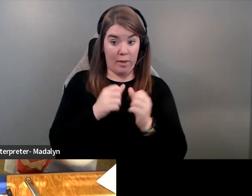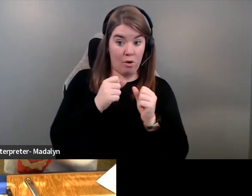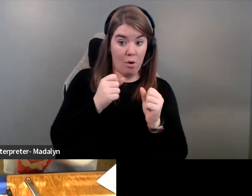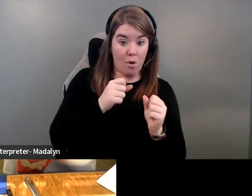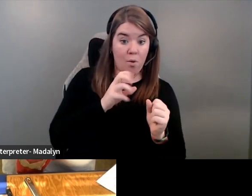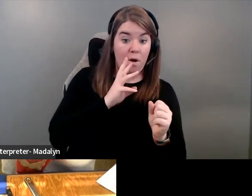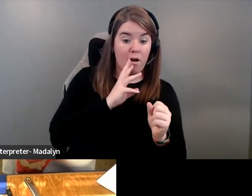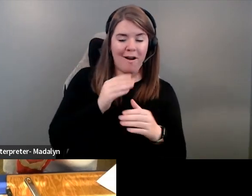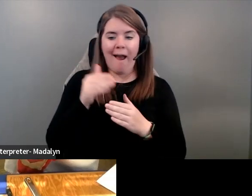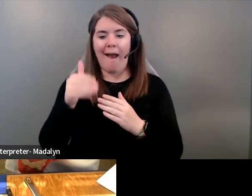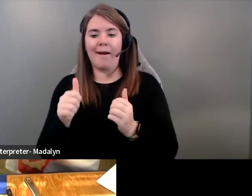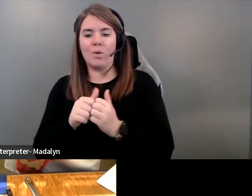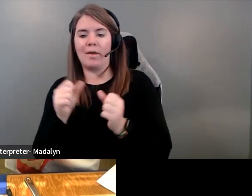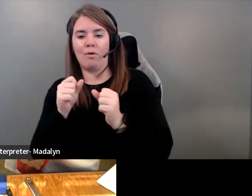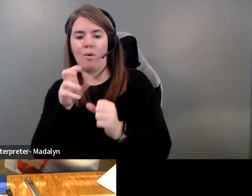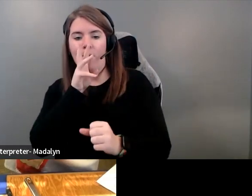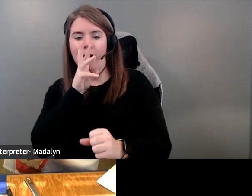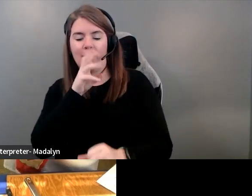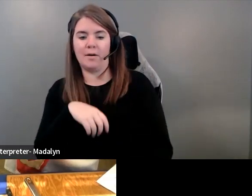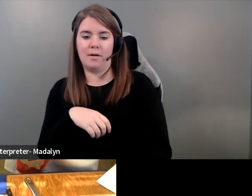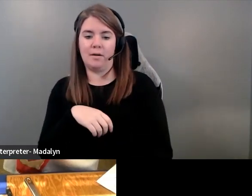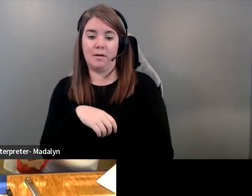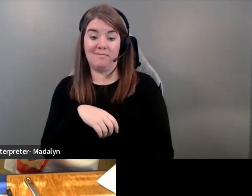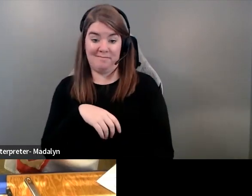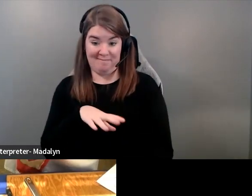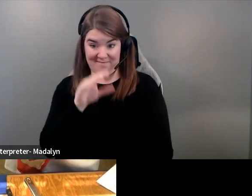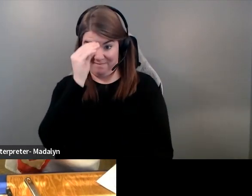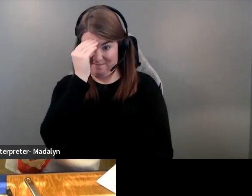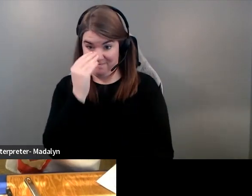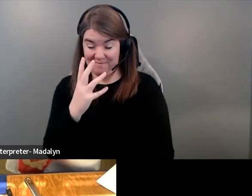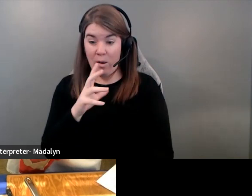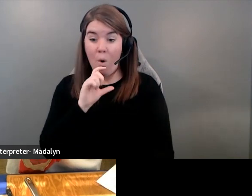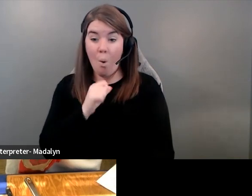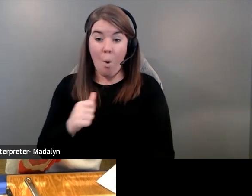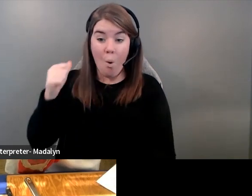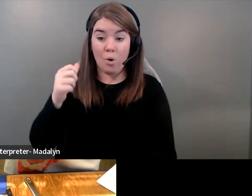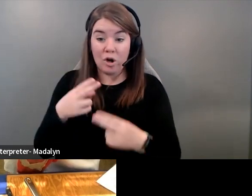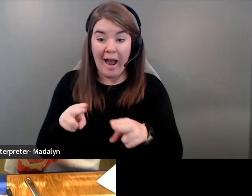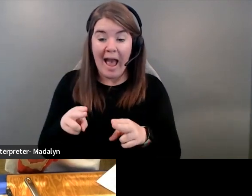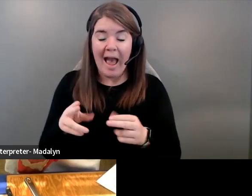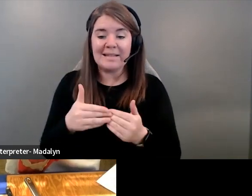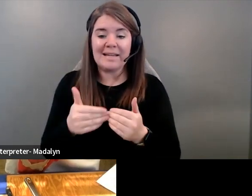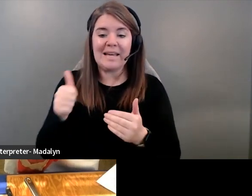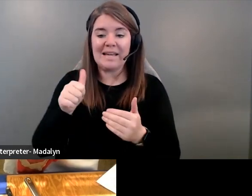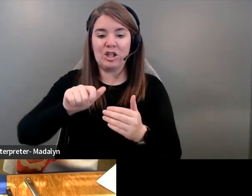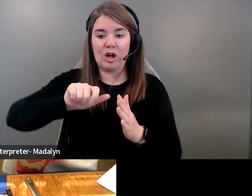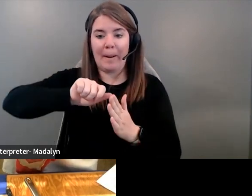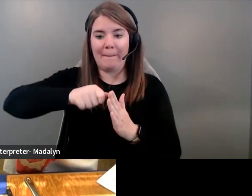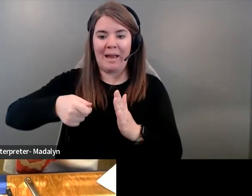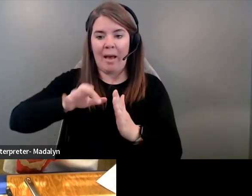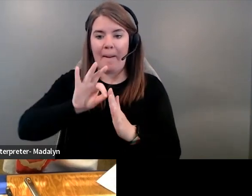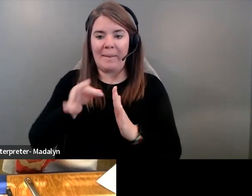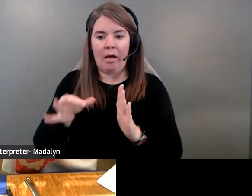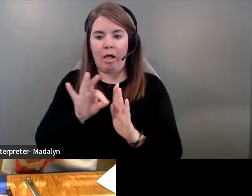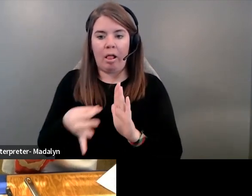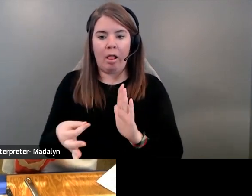Now, here's a little hint. Older eggs are easier to peel than fresh eggs. So it's a great way to use up older